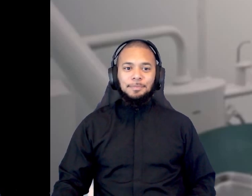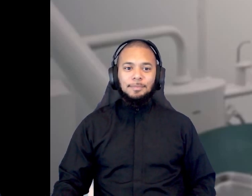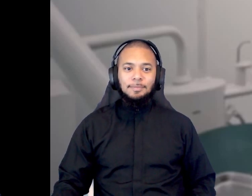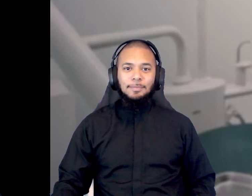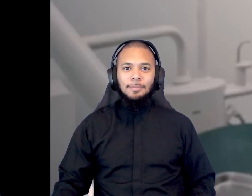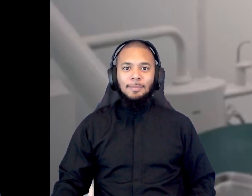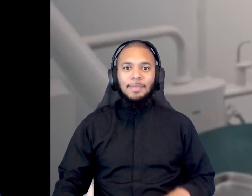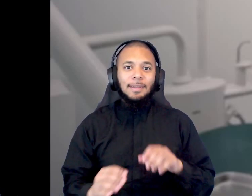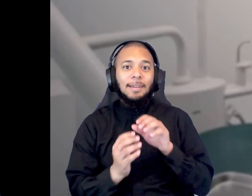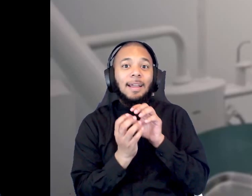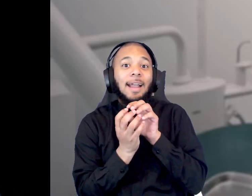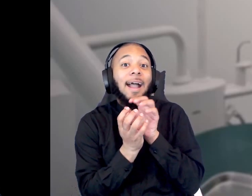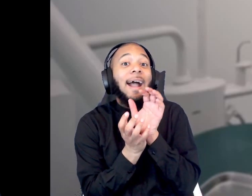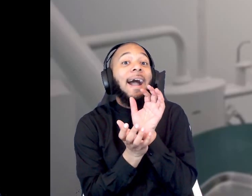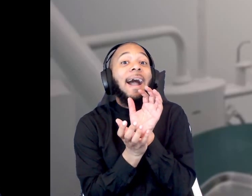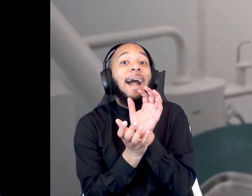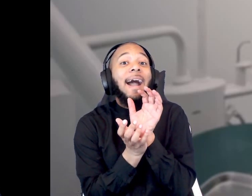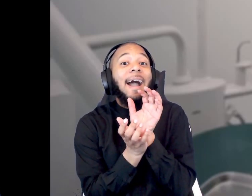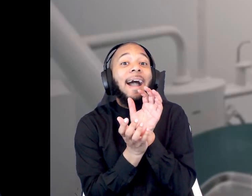open wide.